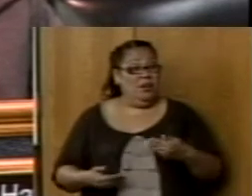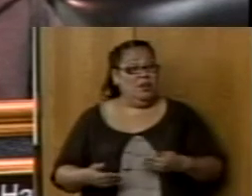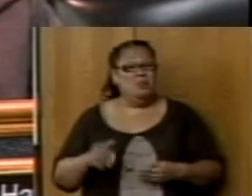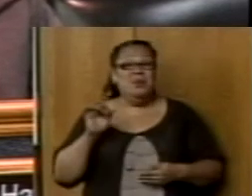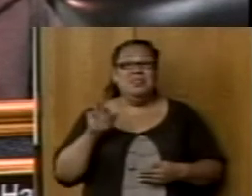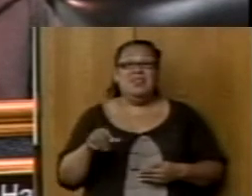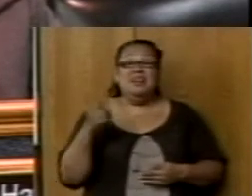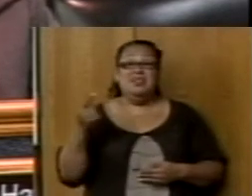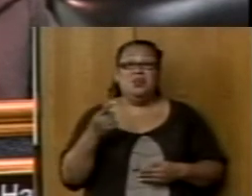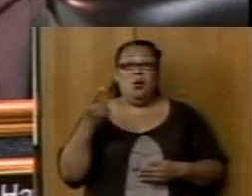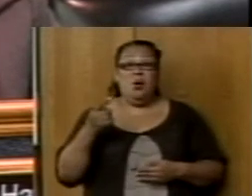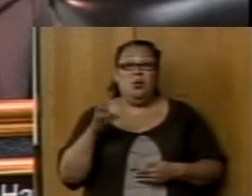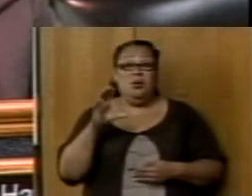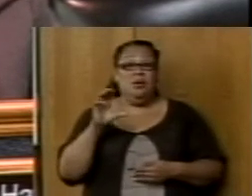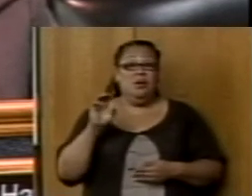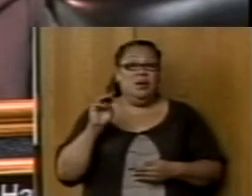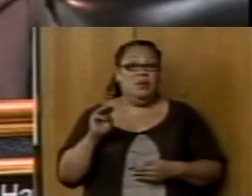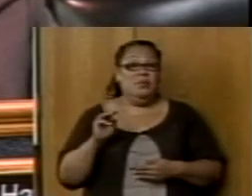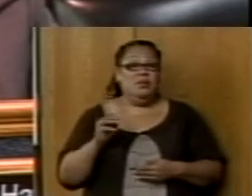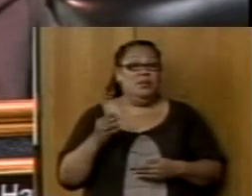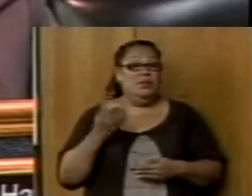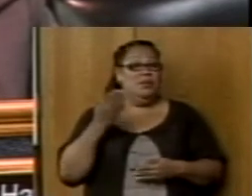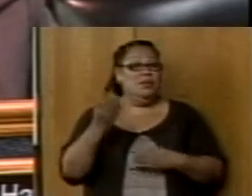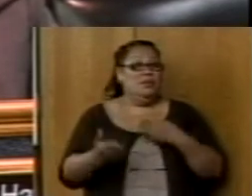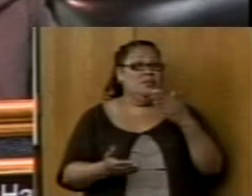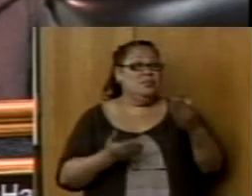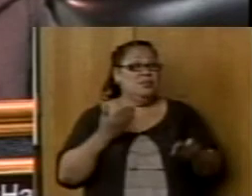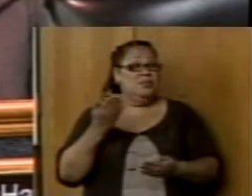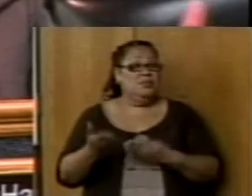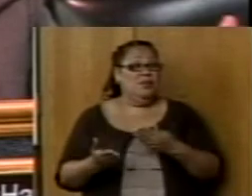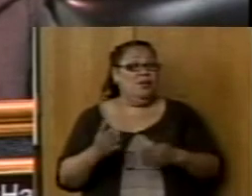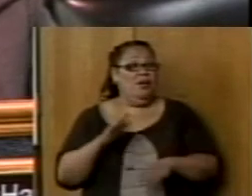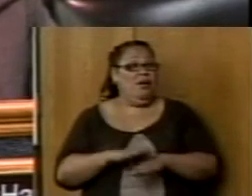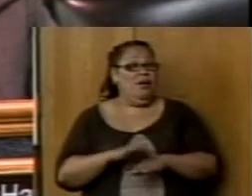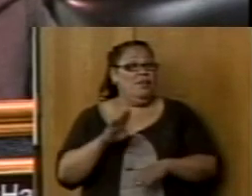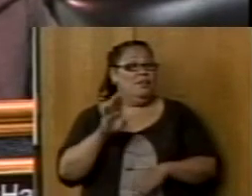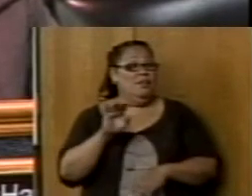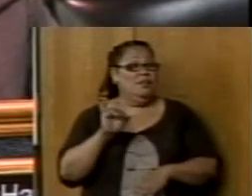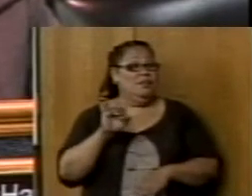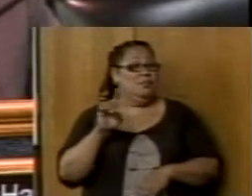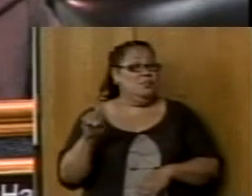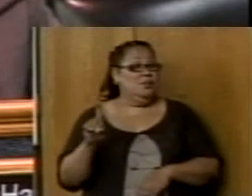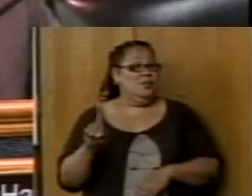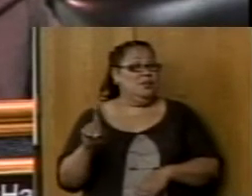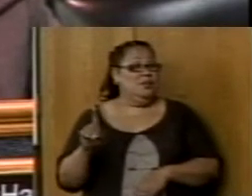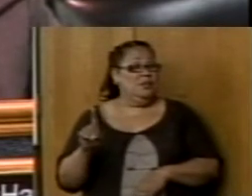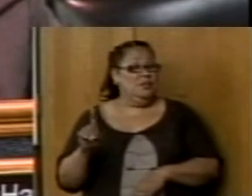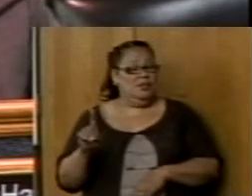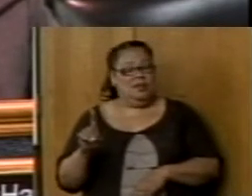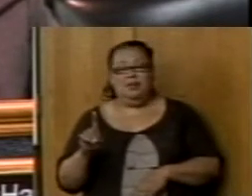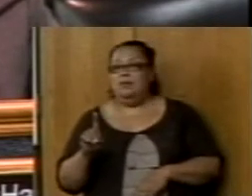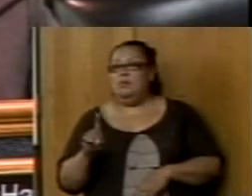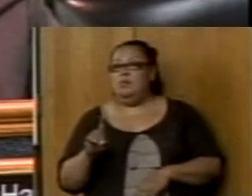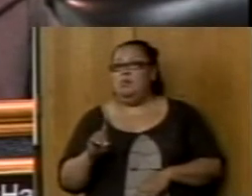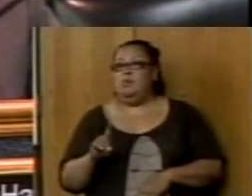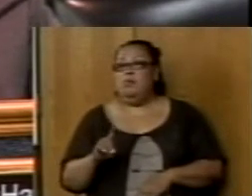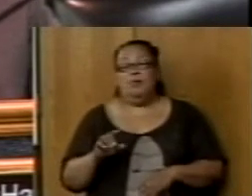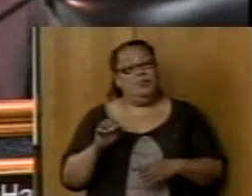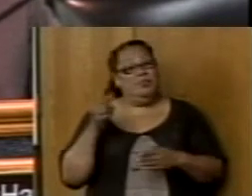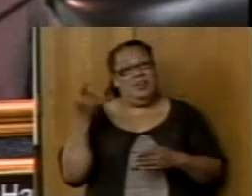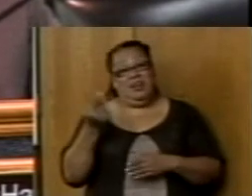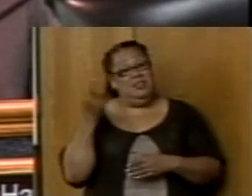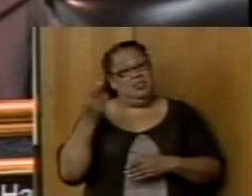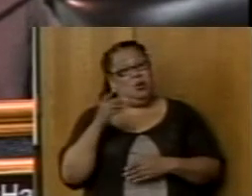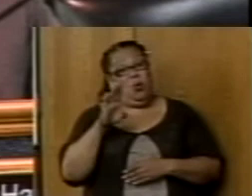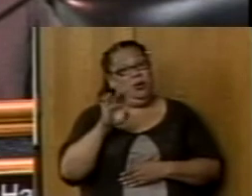been submitting, and I think they've been on this bid, in the past several years, but that's